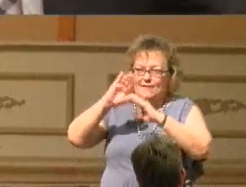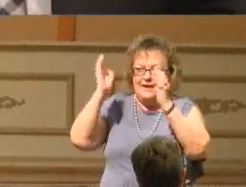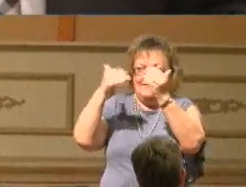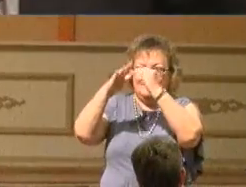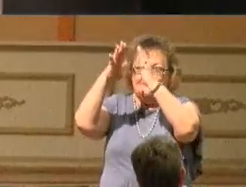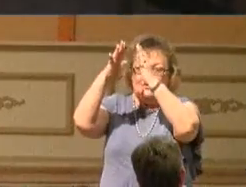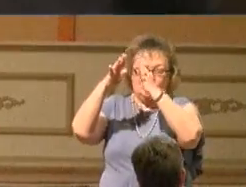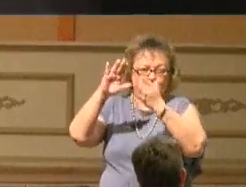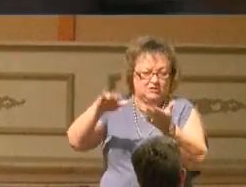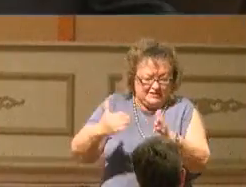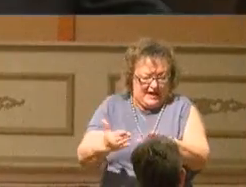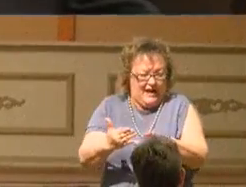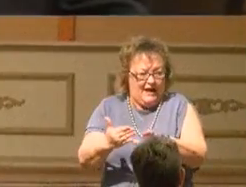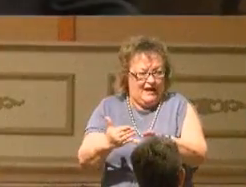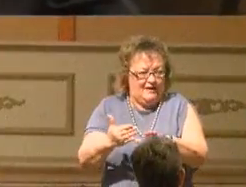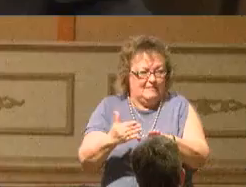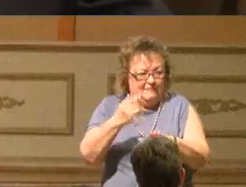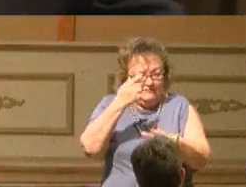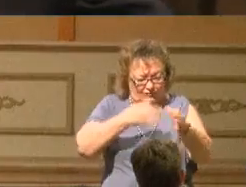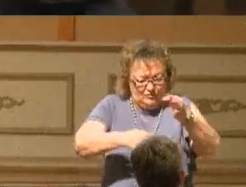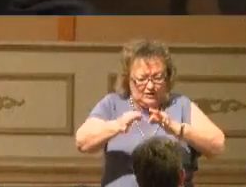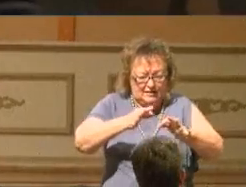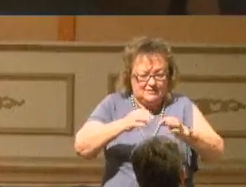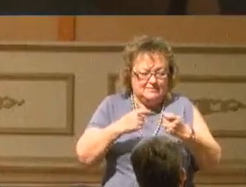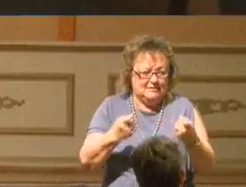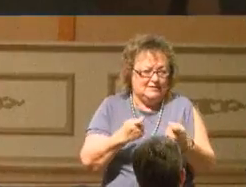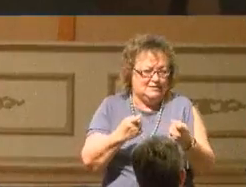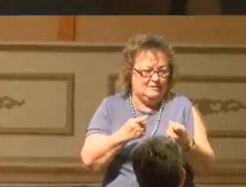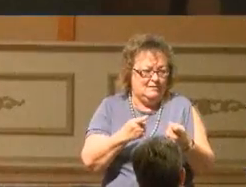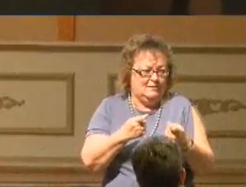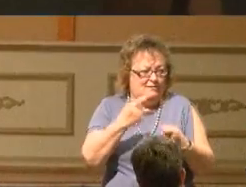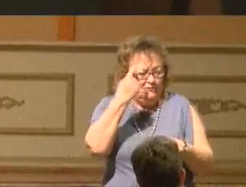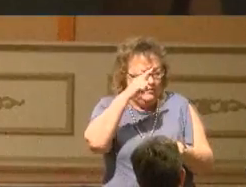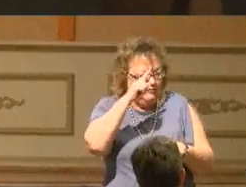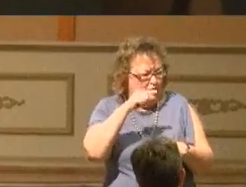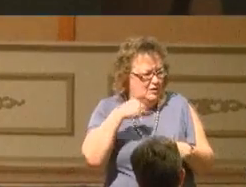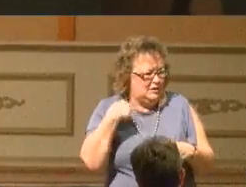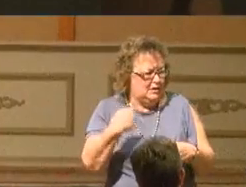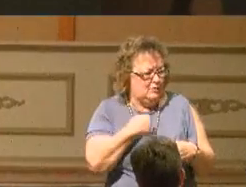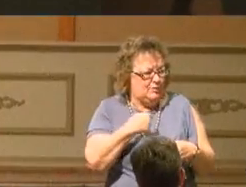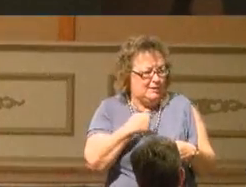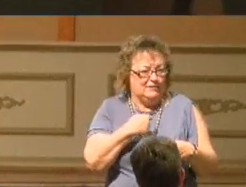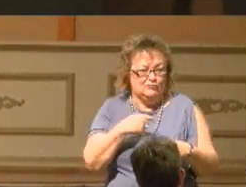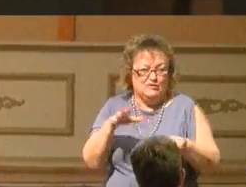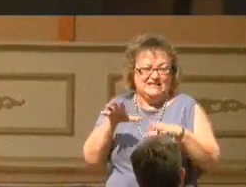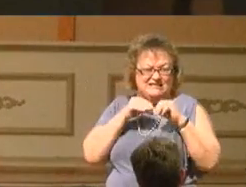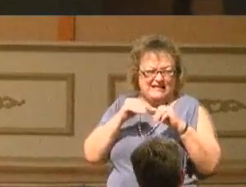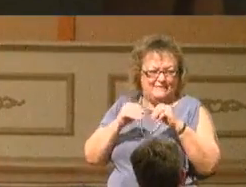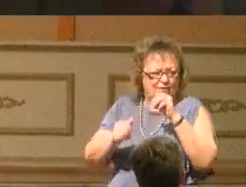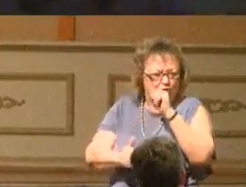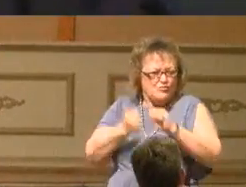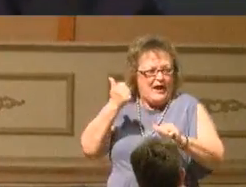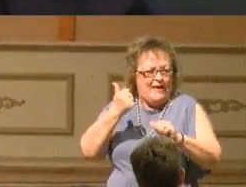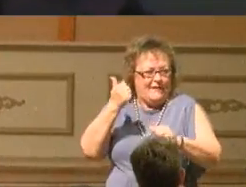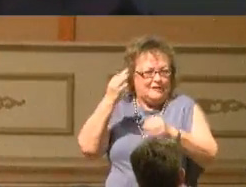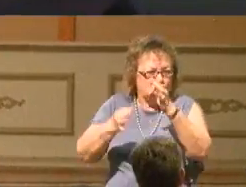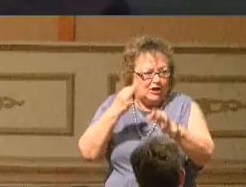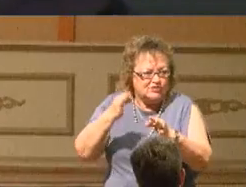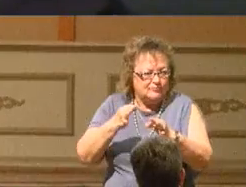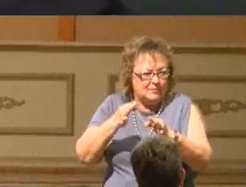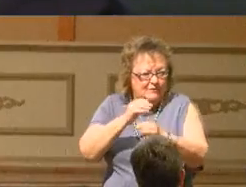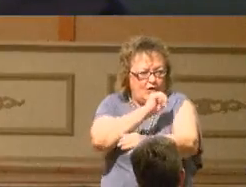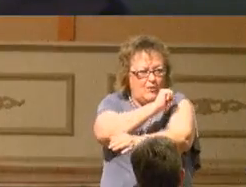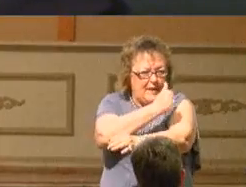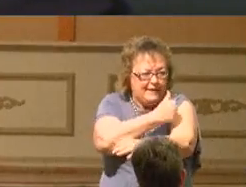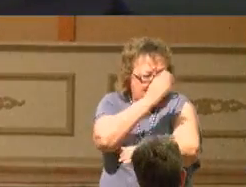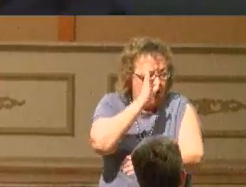Father to die for our sins so that we would not go to receive the wrath and the judgment of Almighty